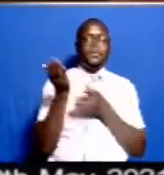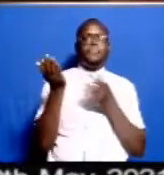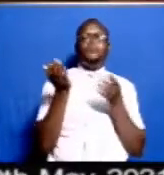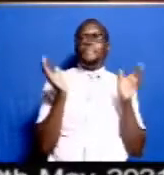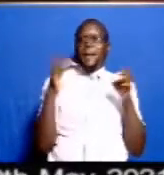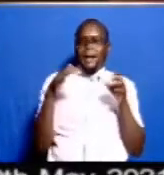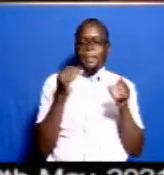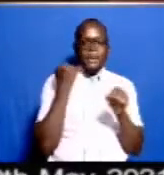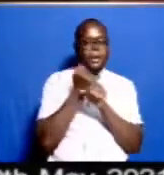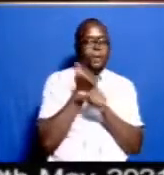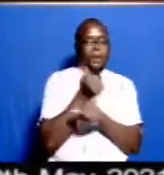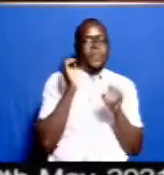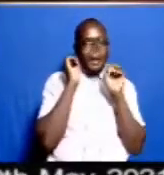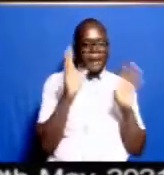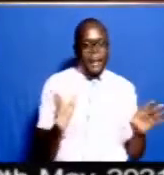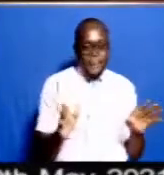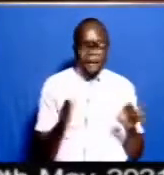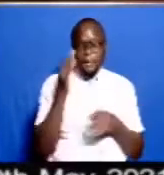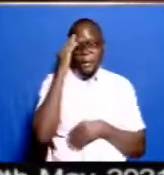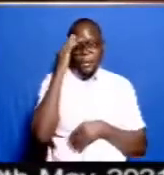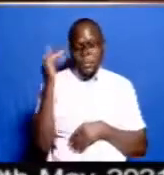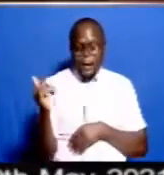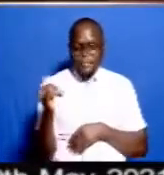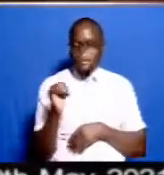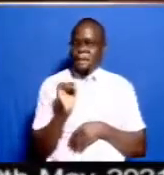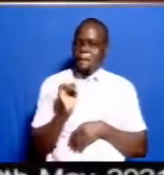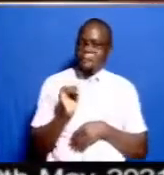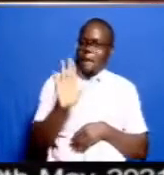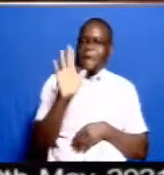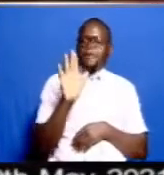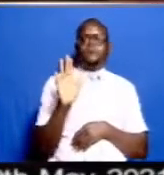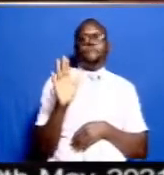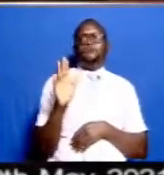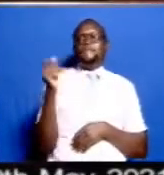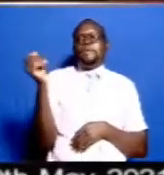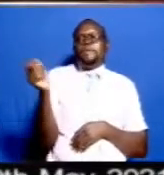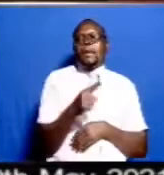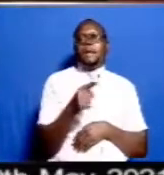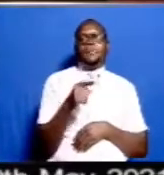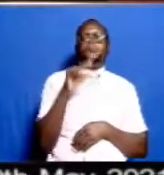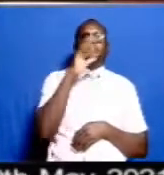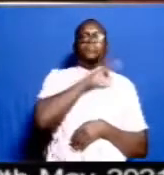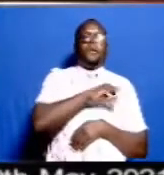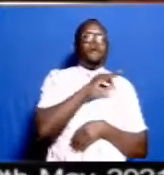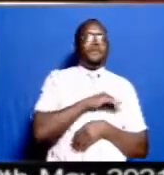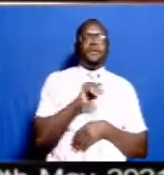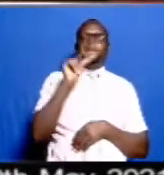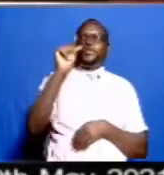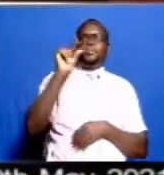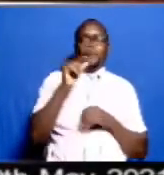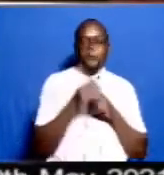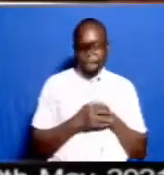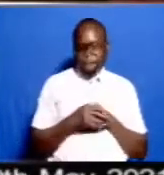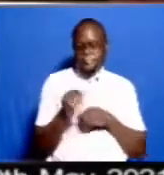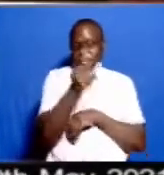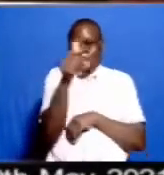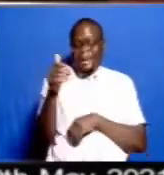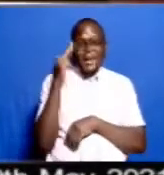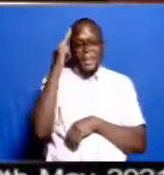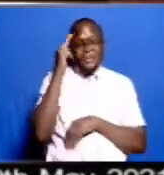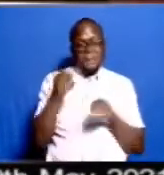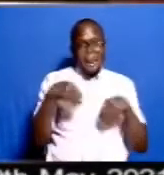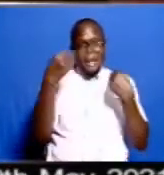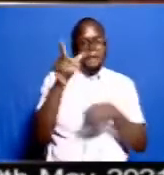operations unsustainable because of its income, which is not very high. There were other reasons that were